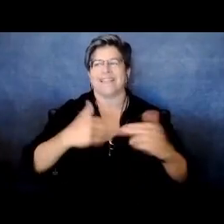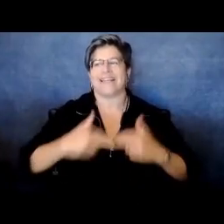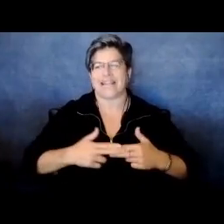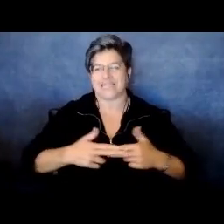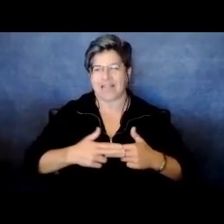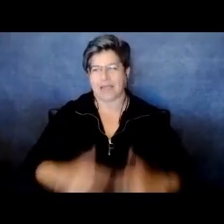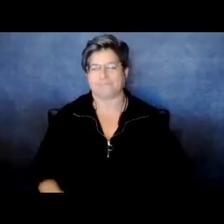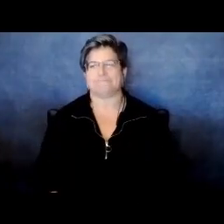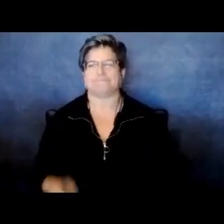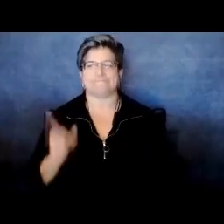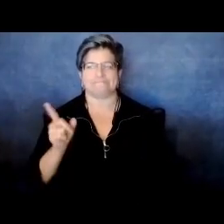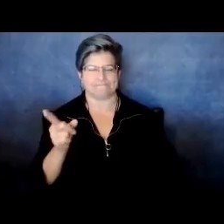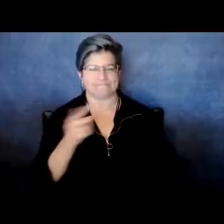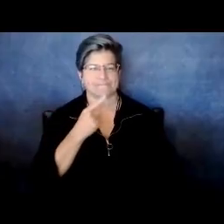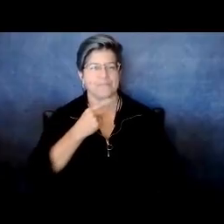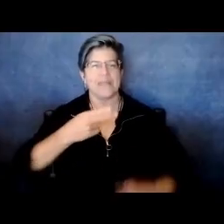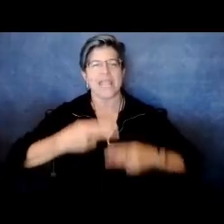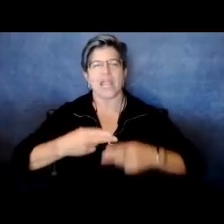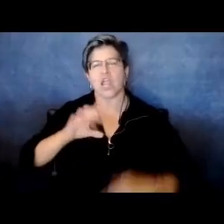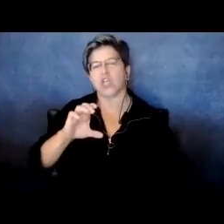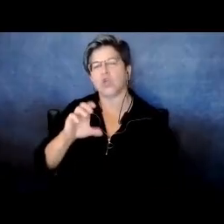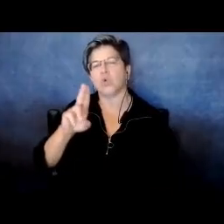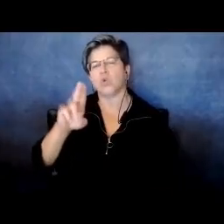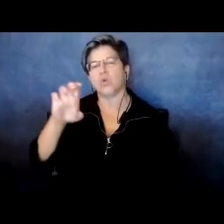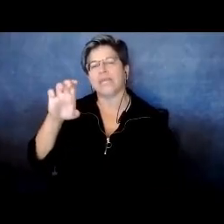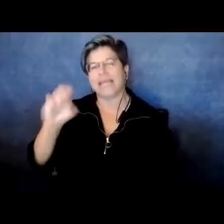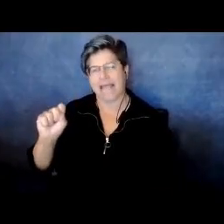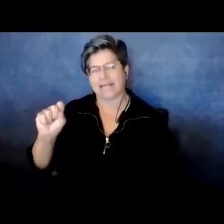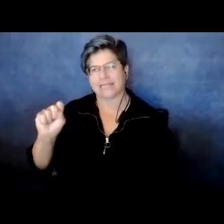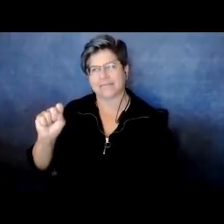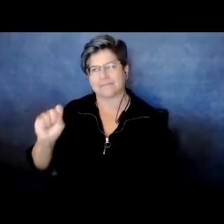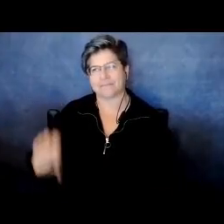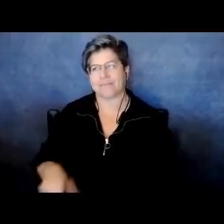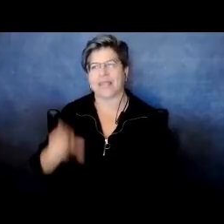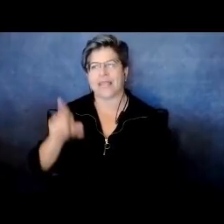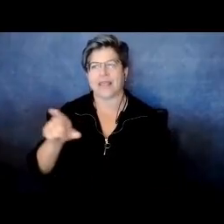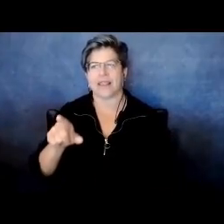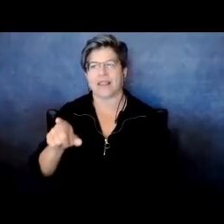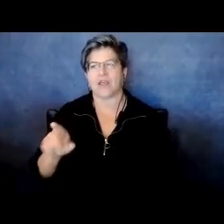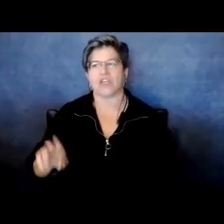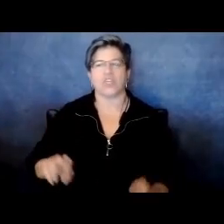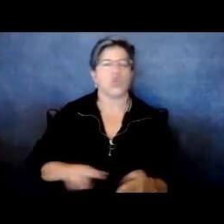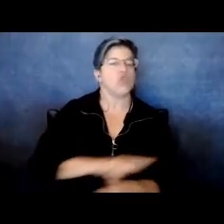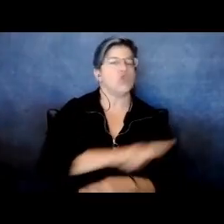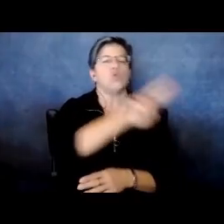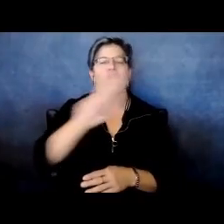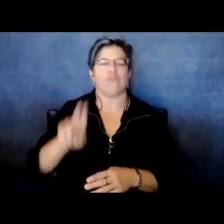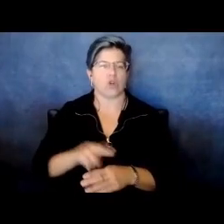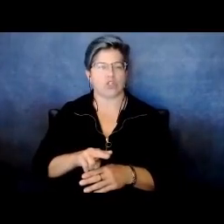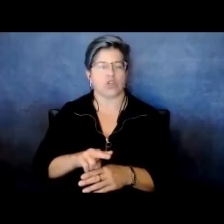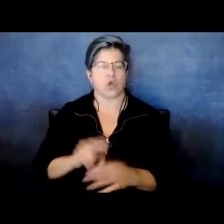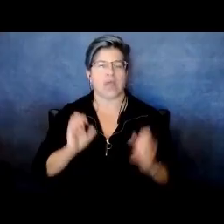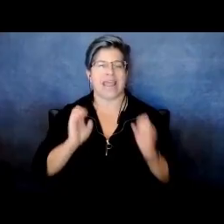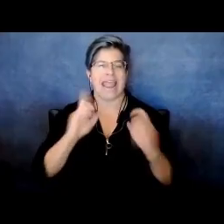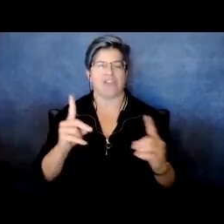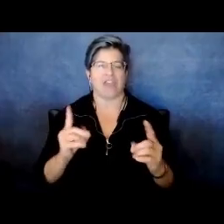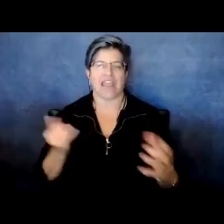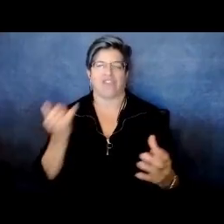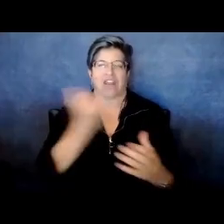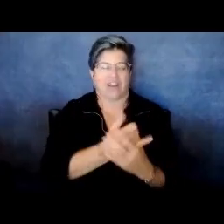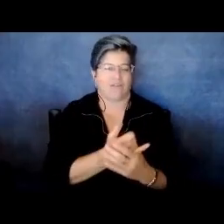slide, which is called CUES. And this is a universal education intervention